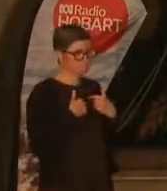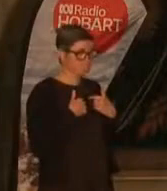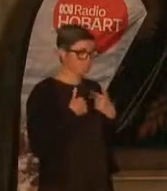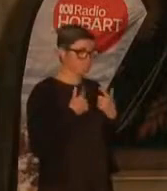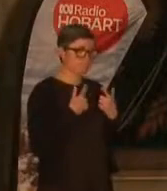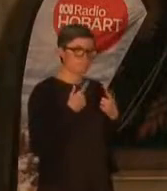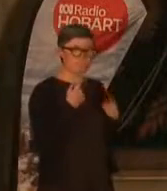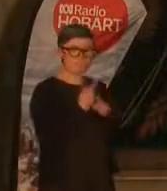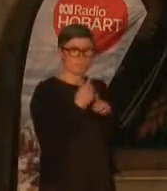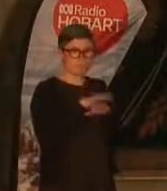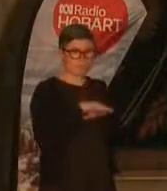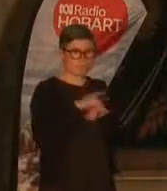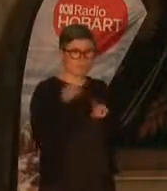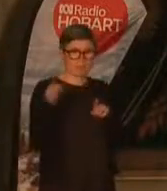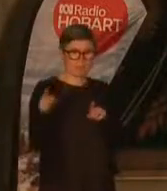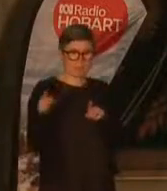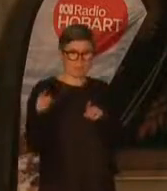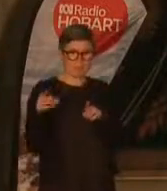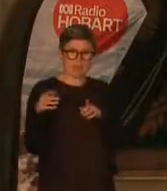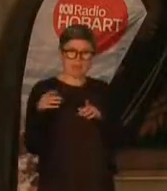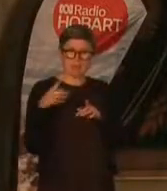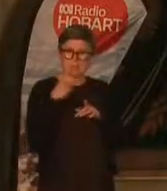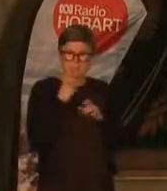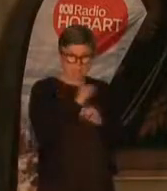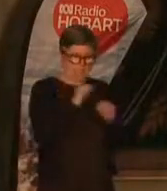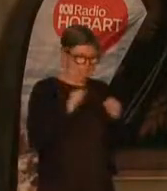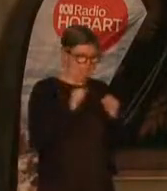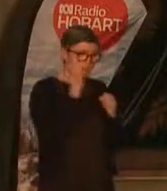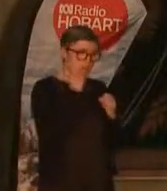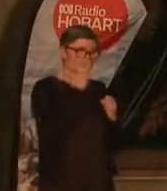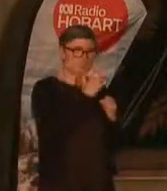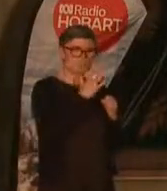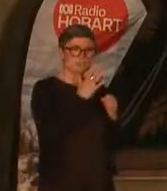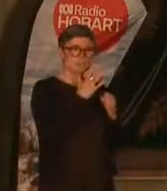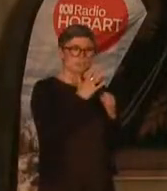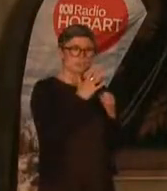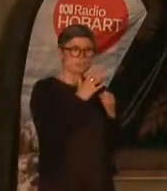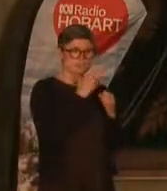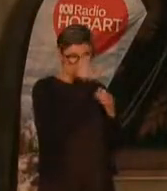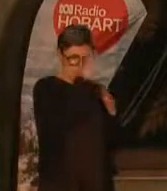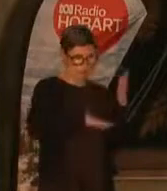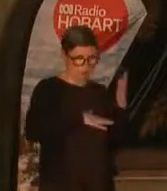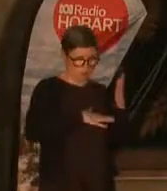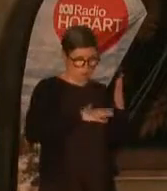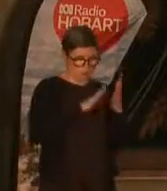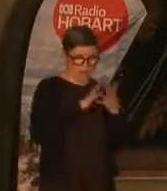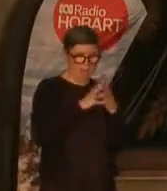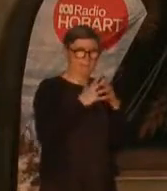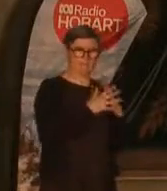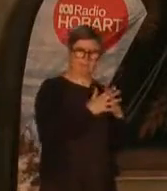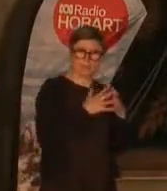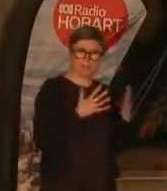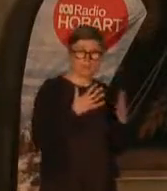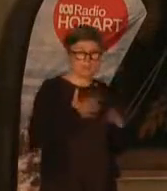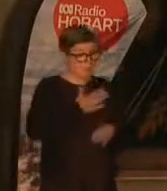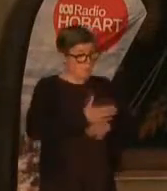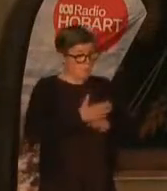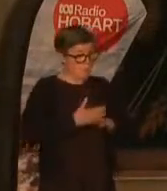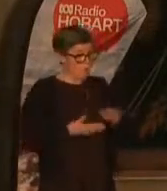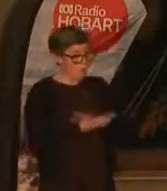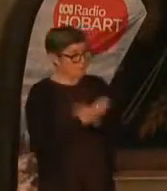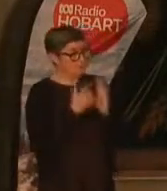in terms of validating Indigenous knowledges, it's been more, I guess, my work within an institution like this, like